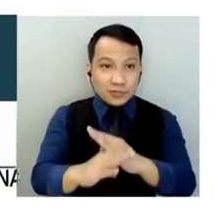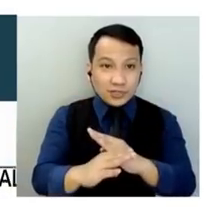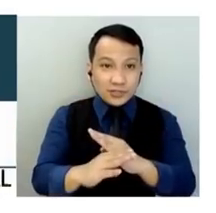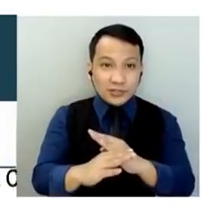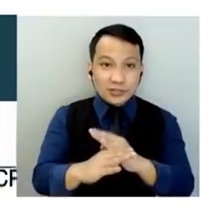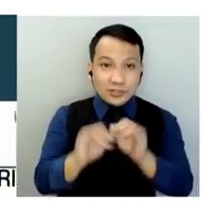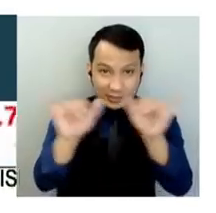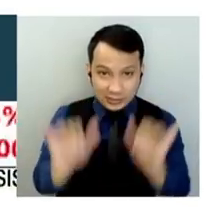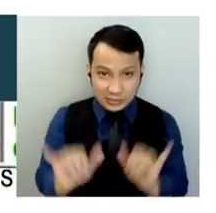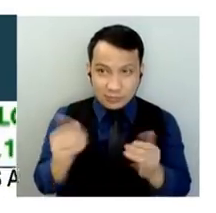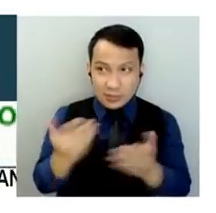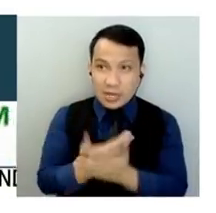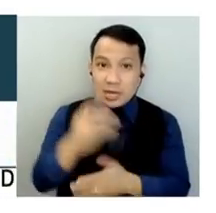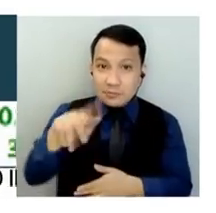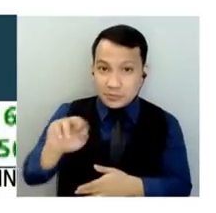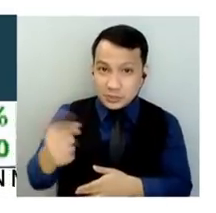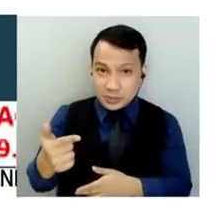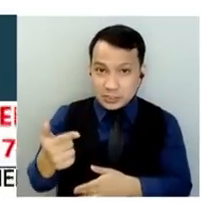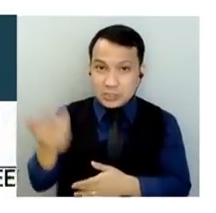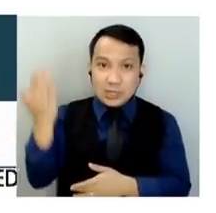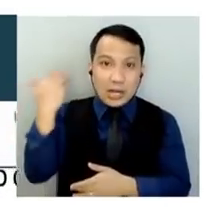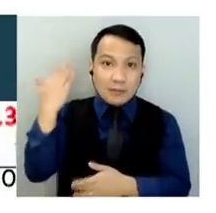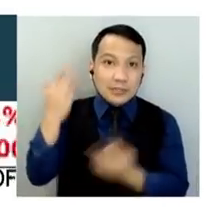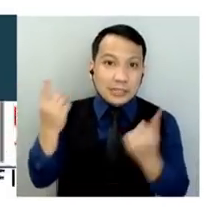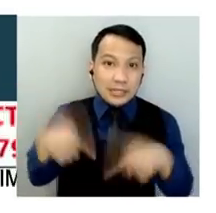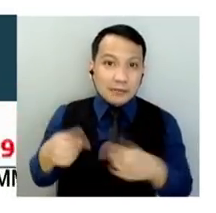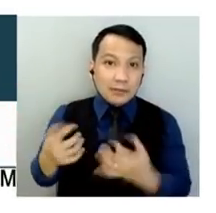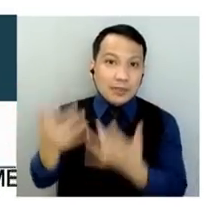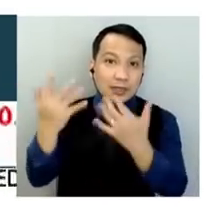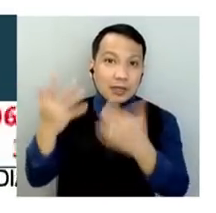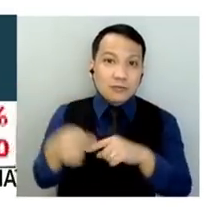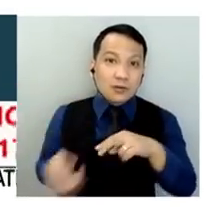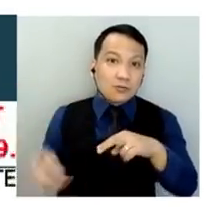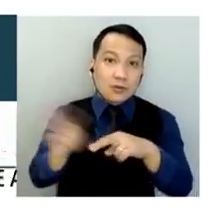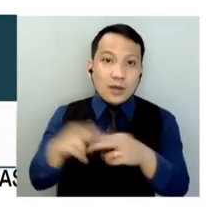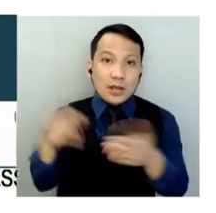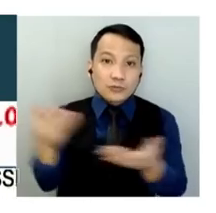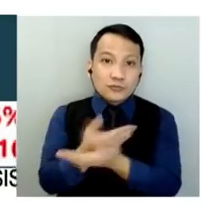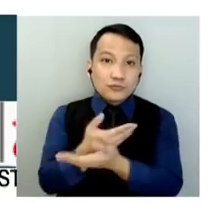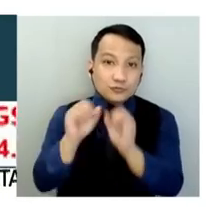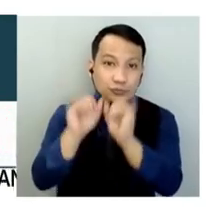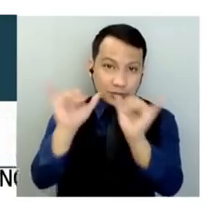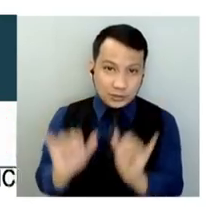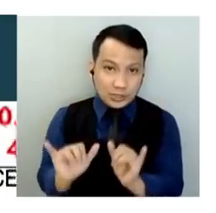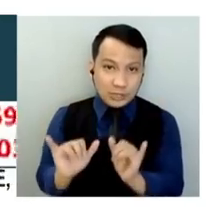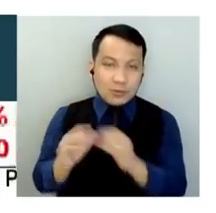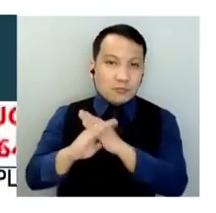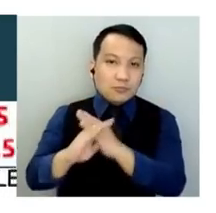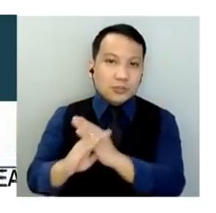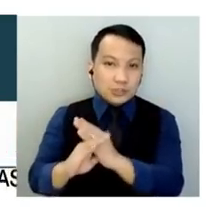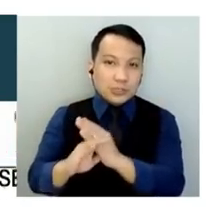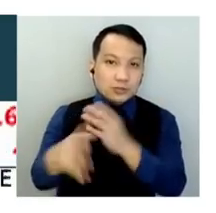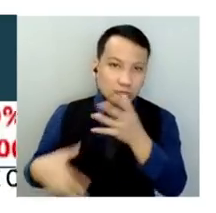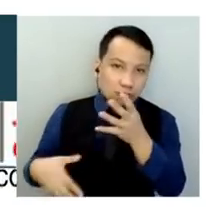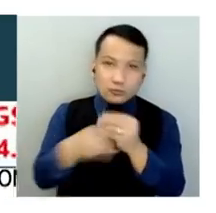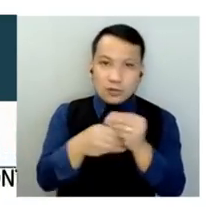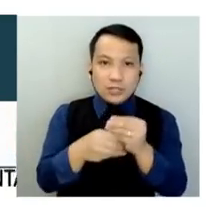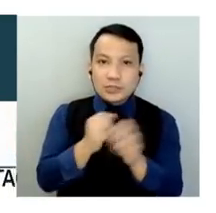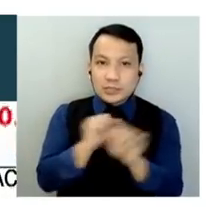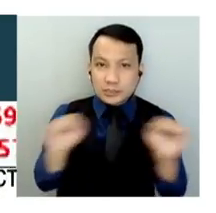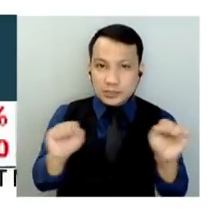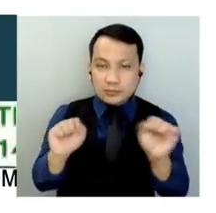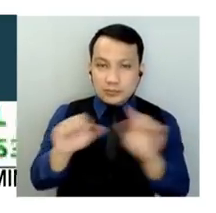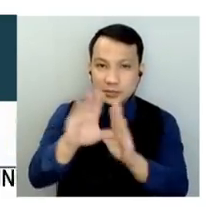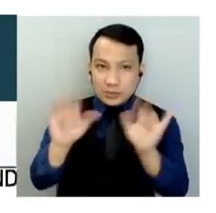PGH had a fire recently. So now that they want to put in the protection system, that was not even